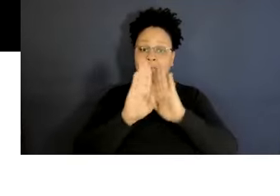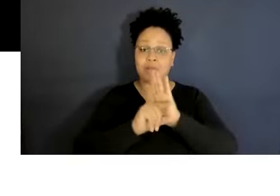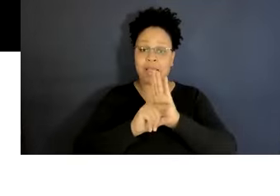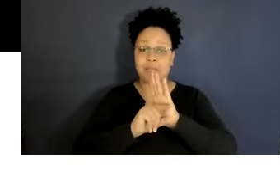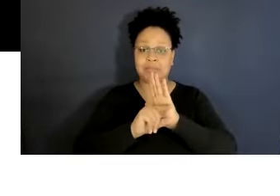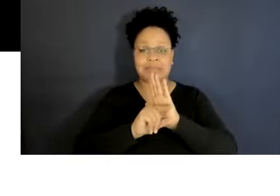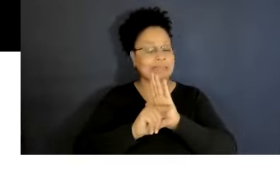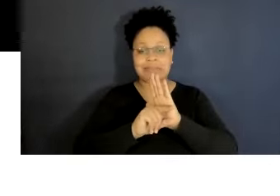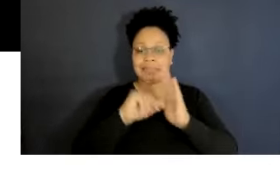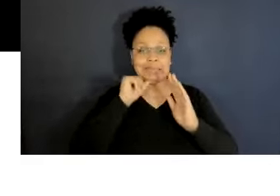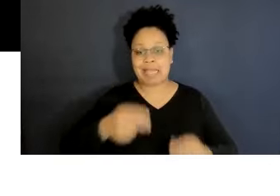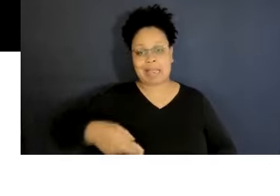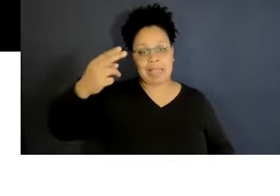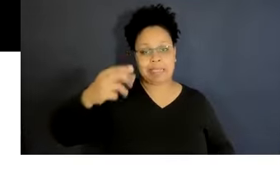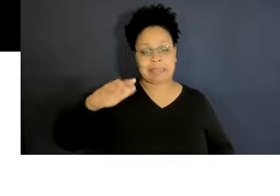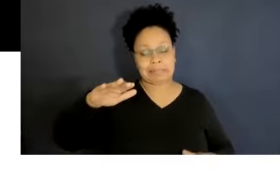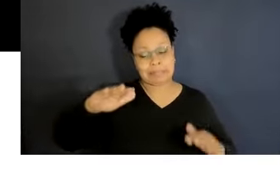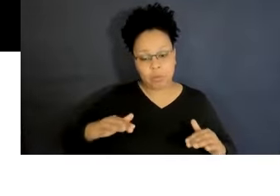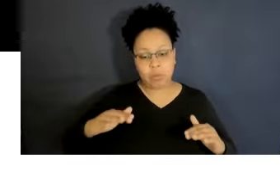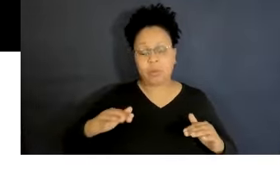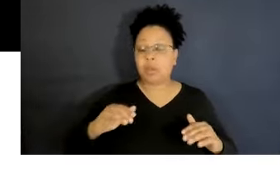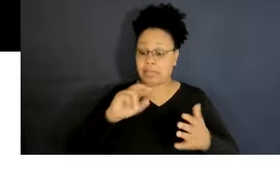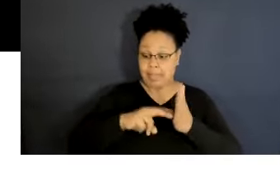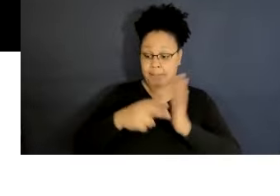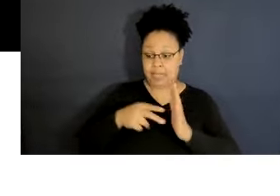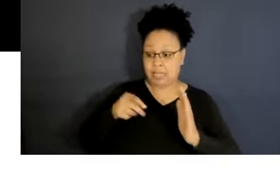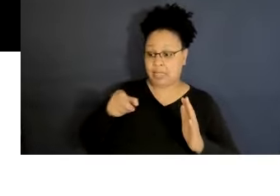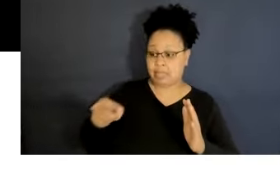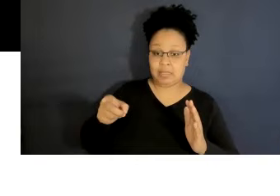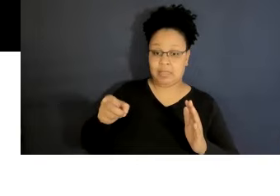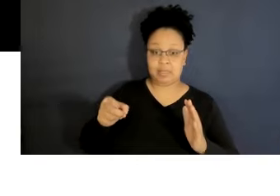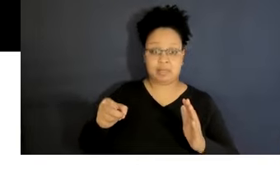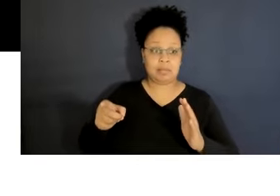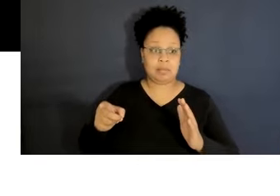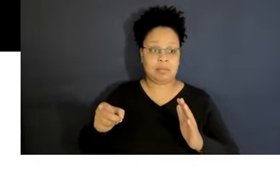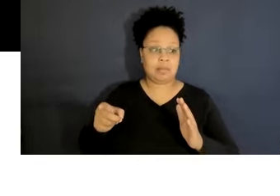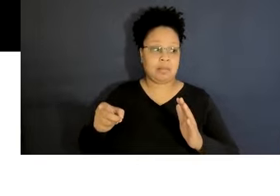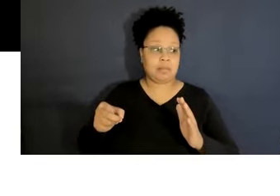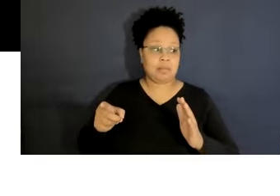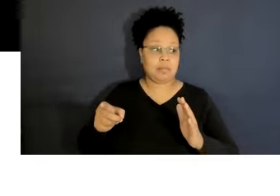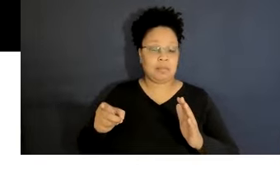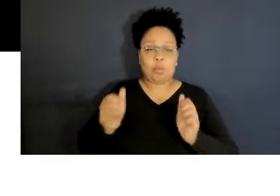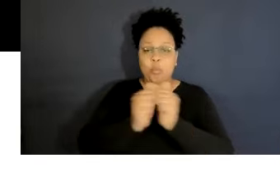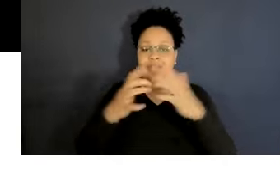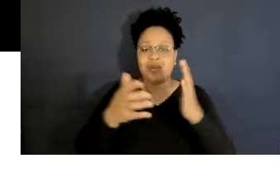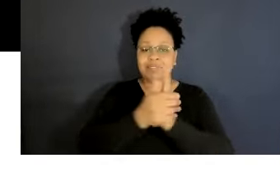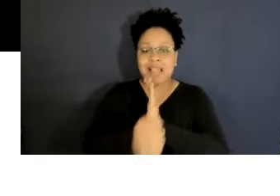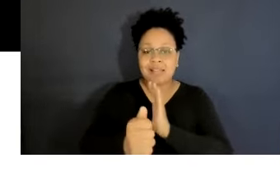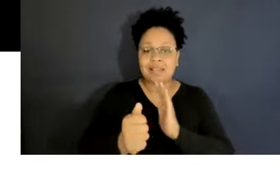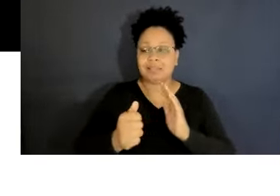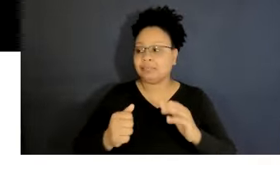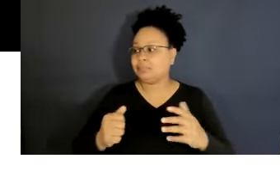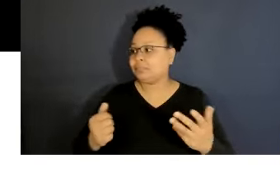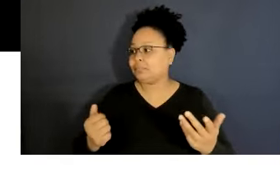all. But that doesn't mean that person doesn't have a hidden talent that they can use to do their job or either do the advocacy